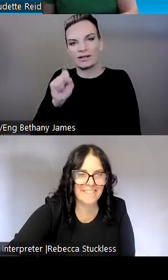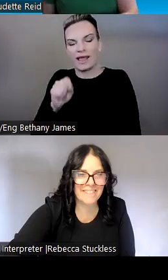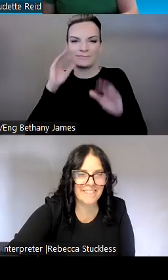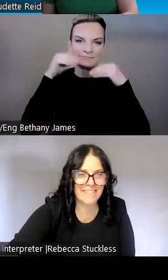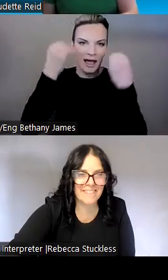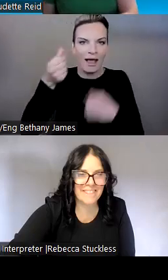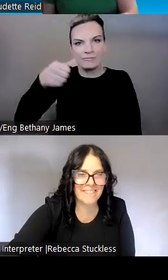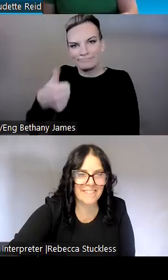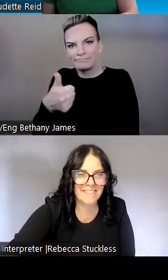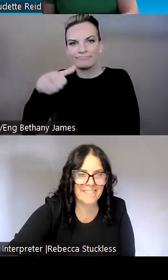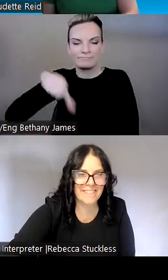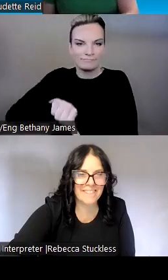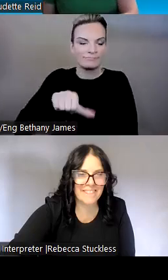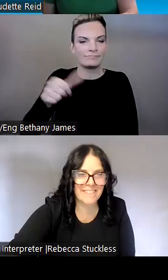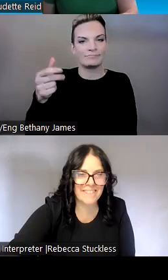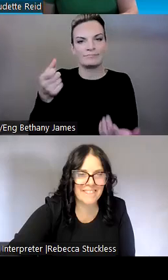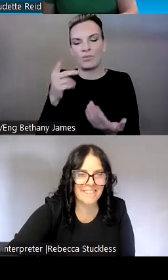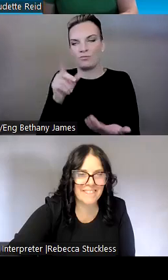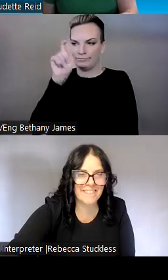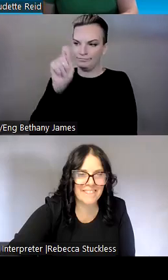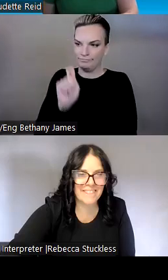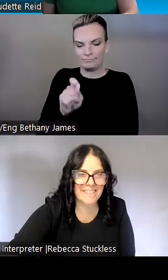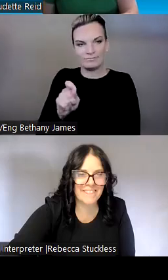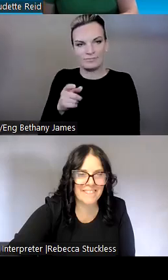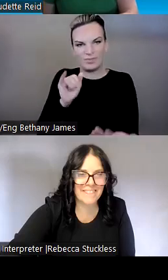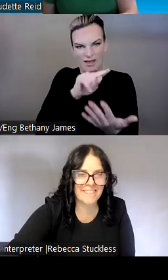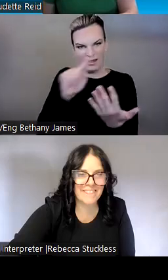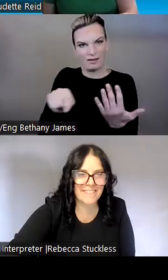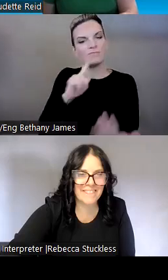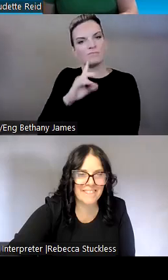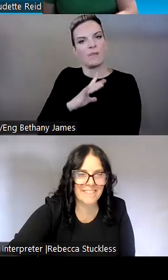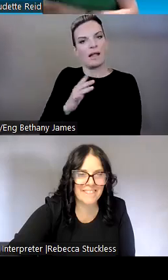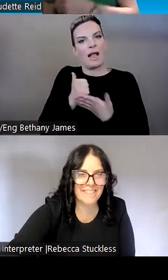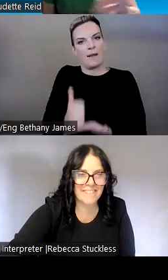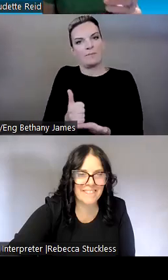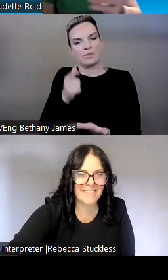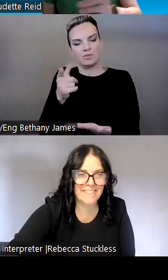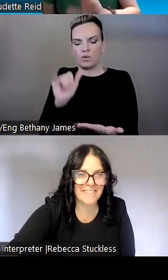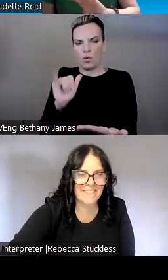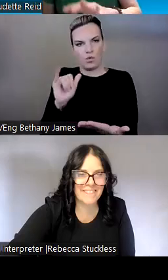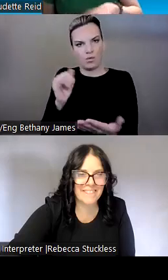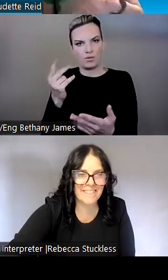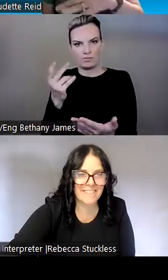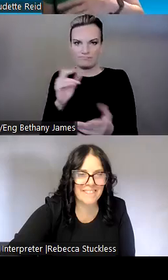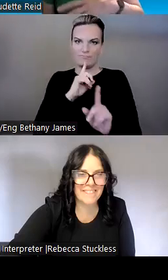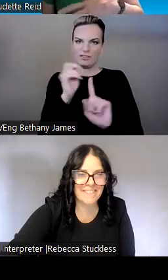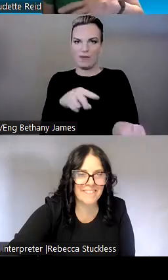to be able to communicate. You can quickly catch up on unread messages, just swiping to